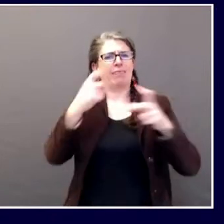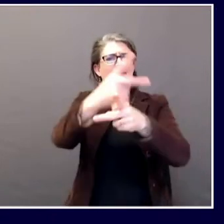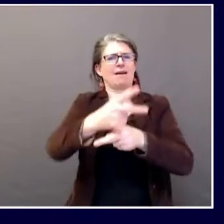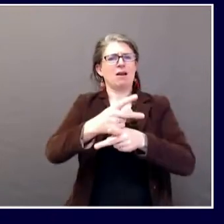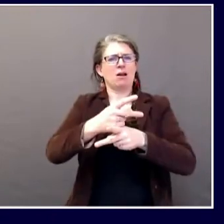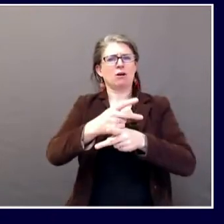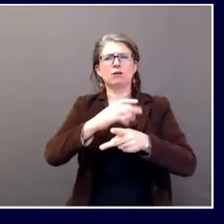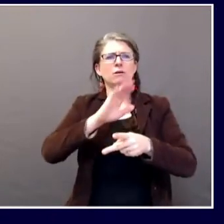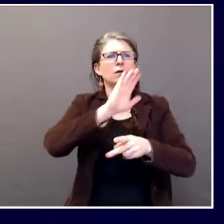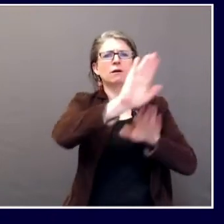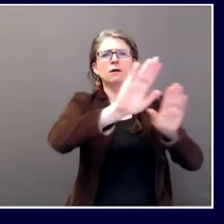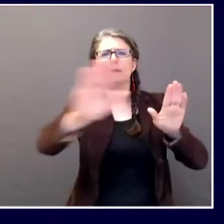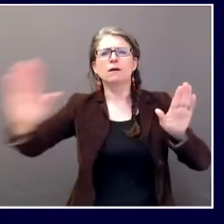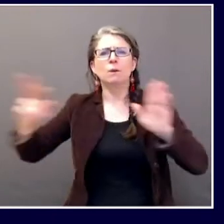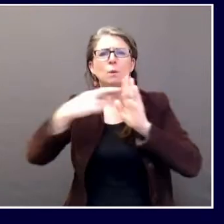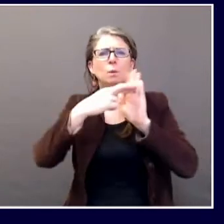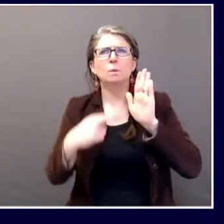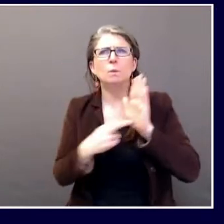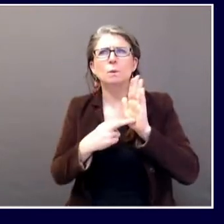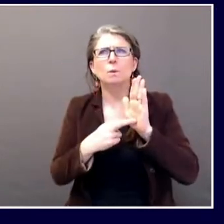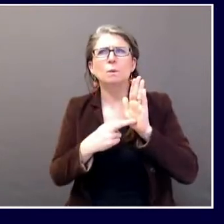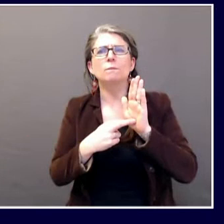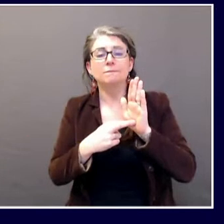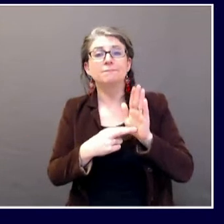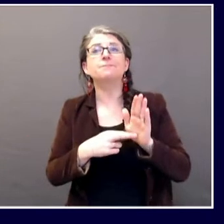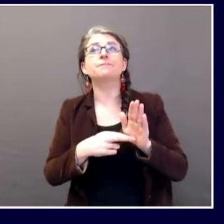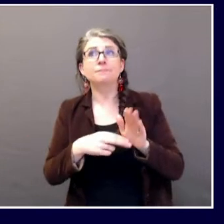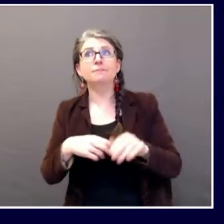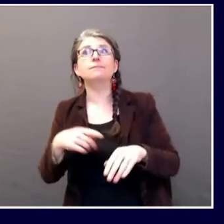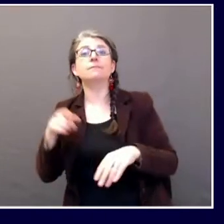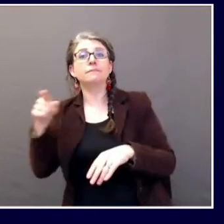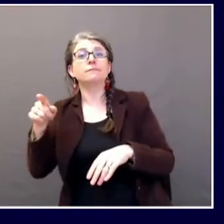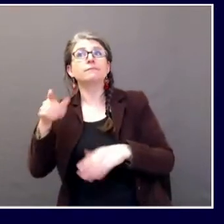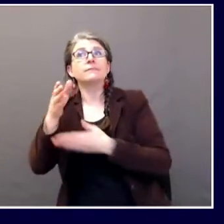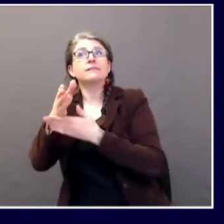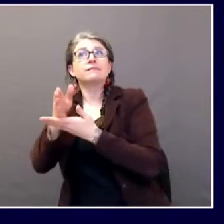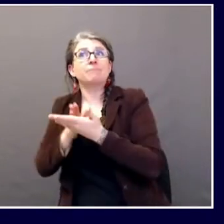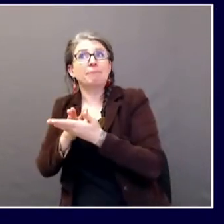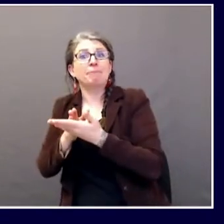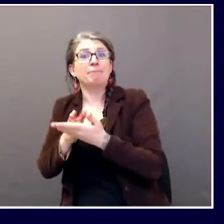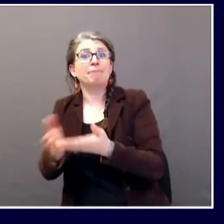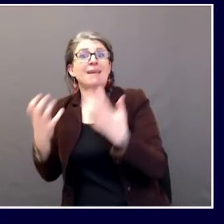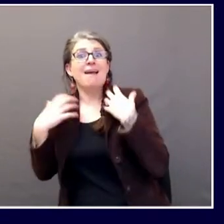might have a certain set of rules about who's getting the vaccine and when, and,